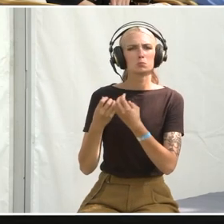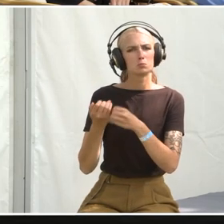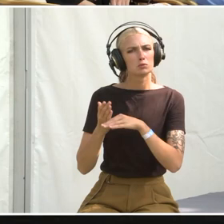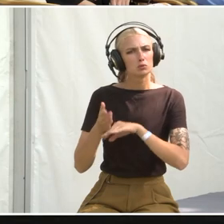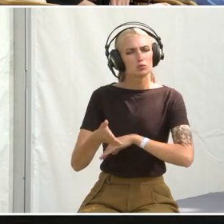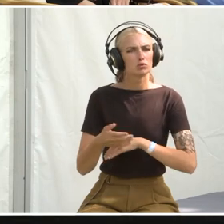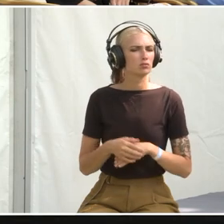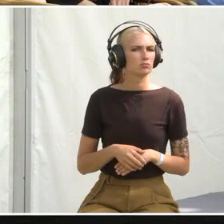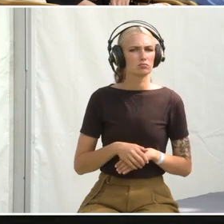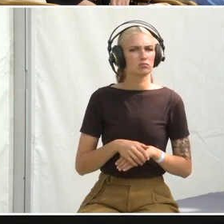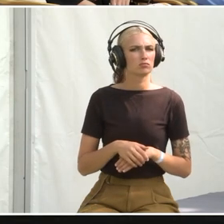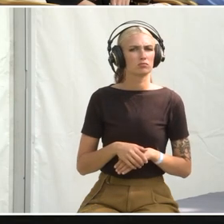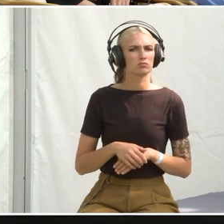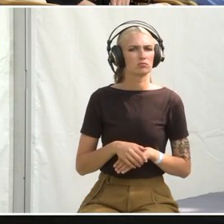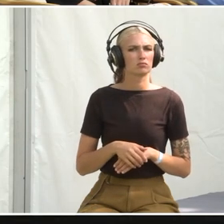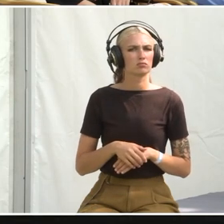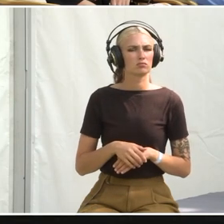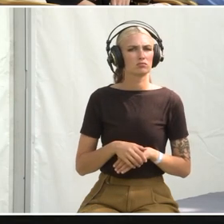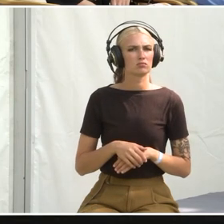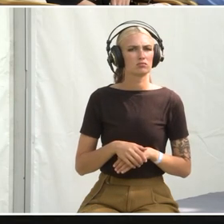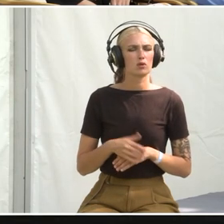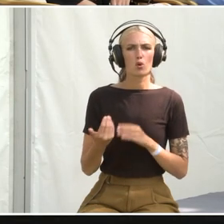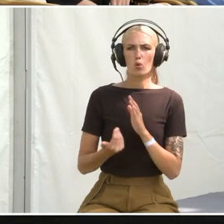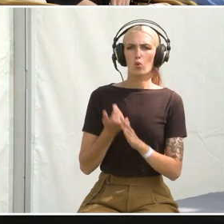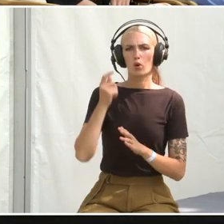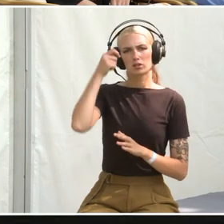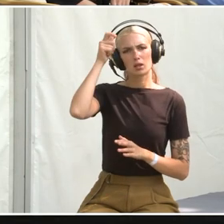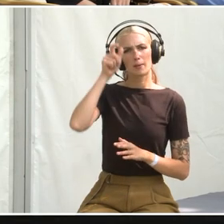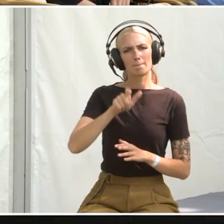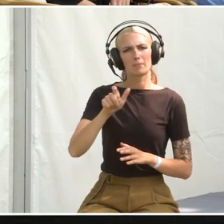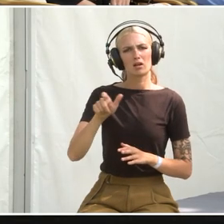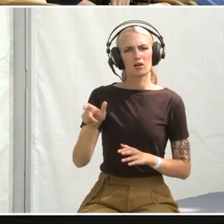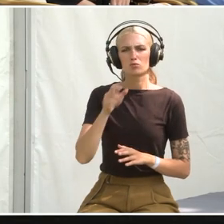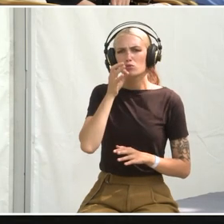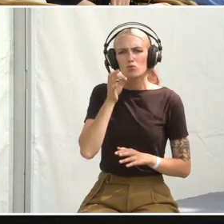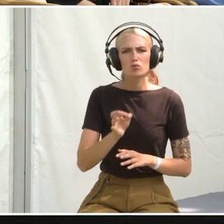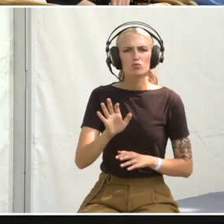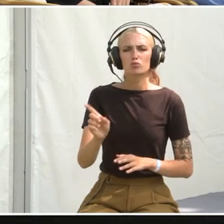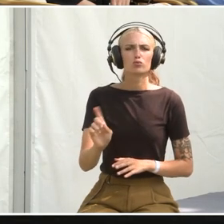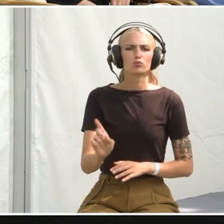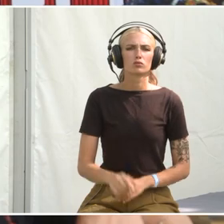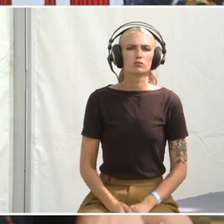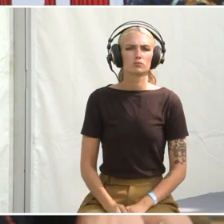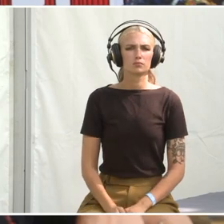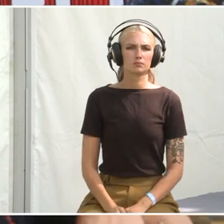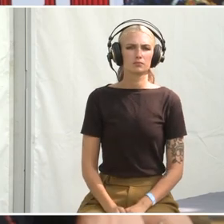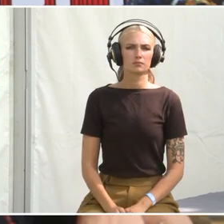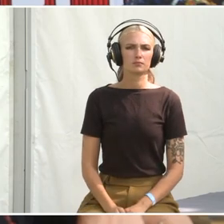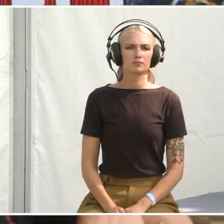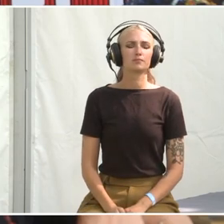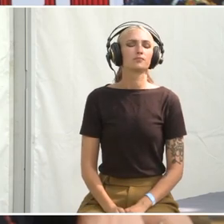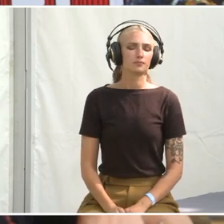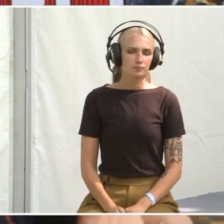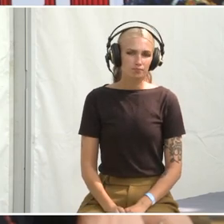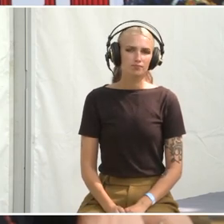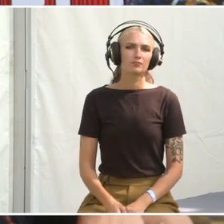mean, what is it that you as students experience? Well, I talked about